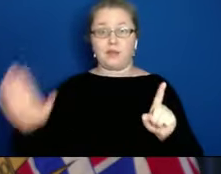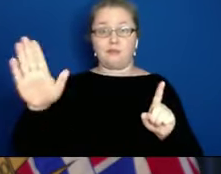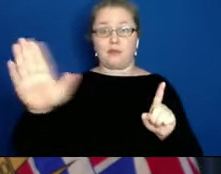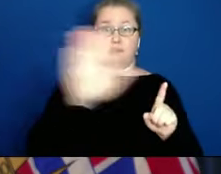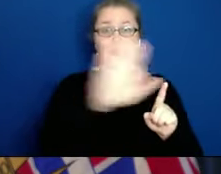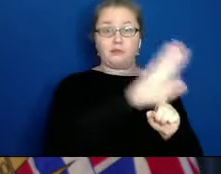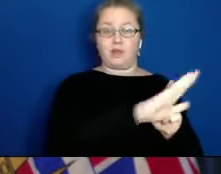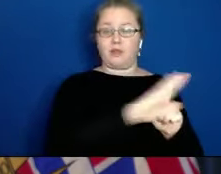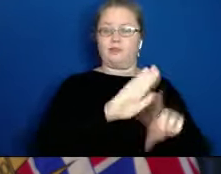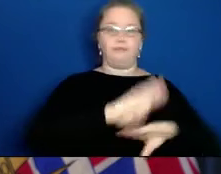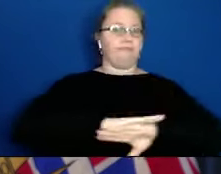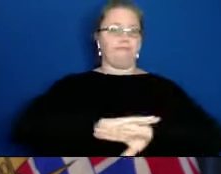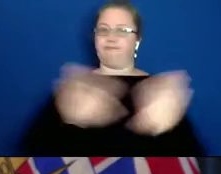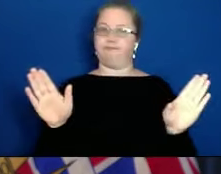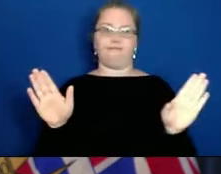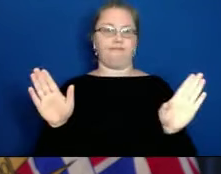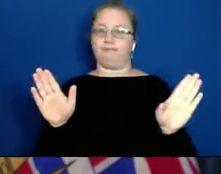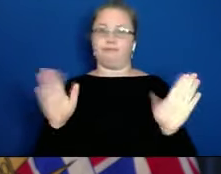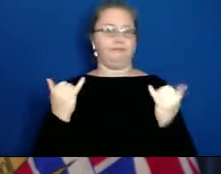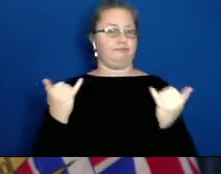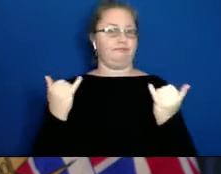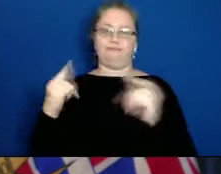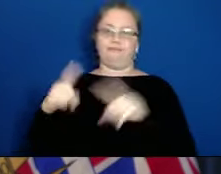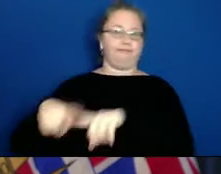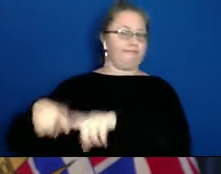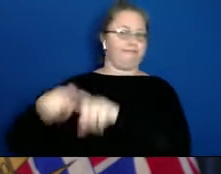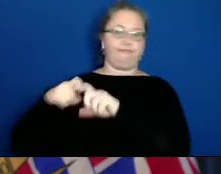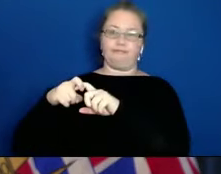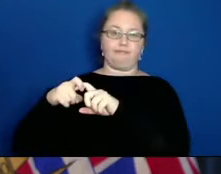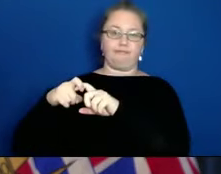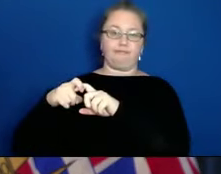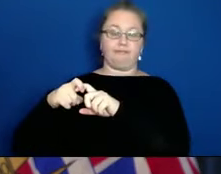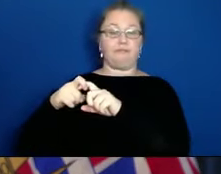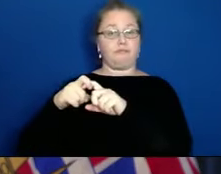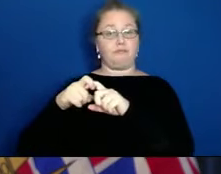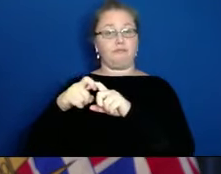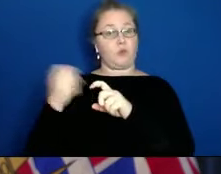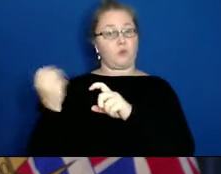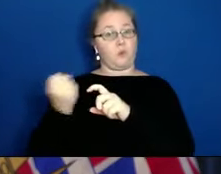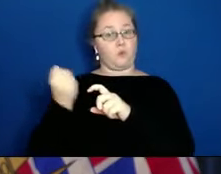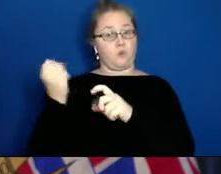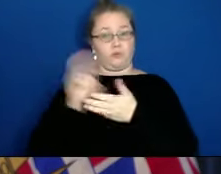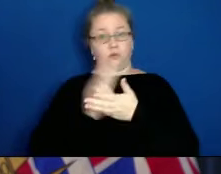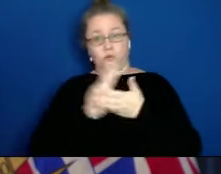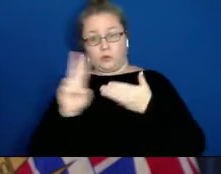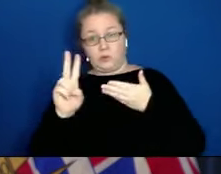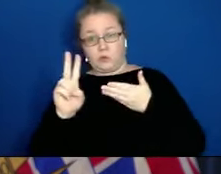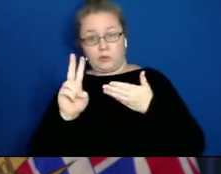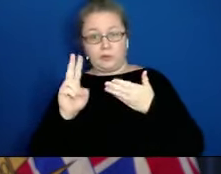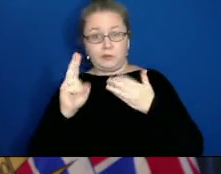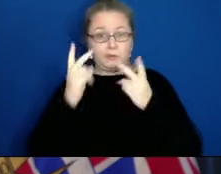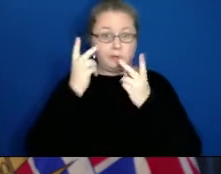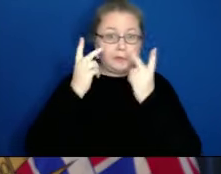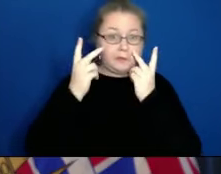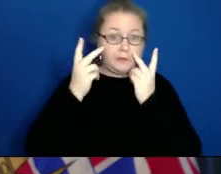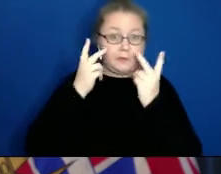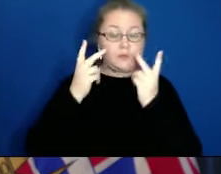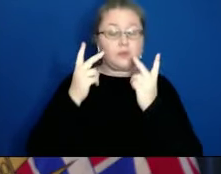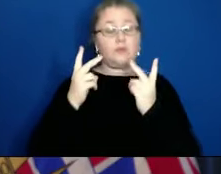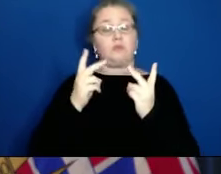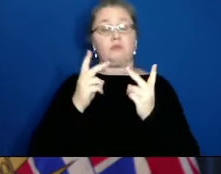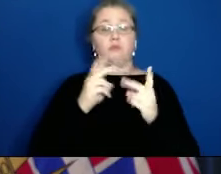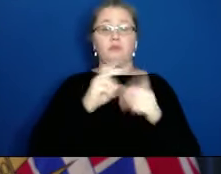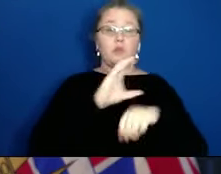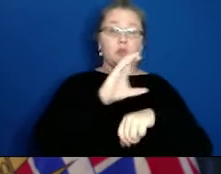now suspended across the province for the next 2 weeks. While places of worship are